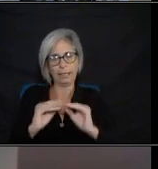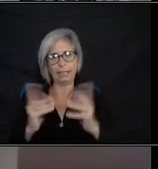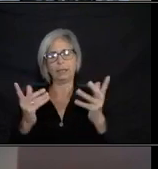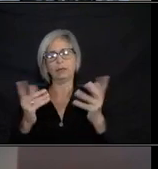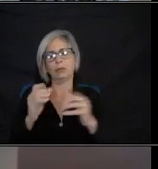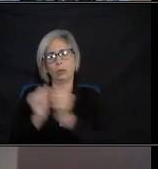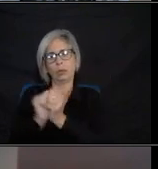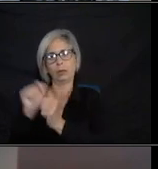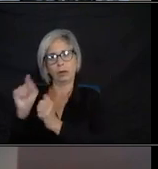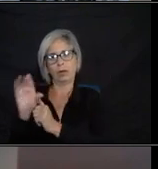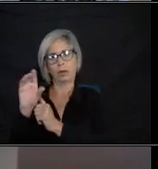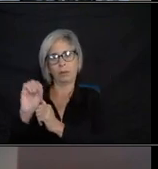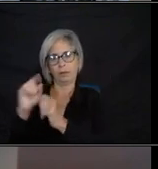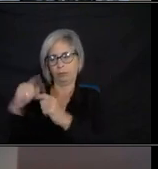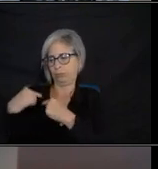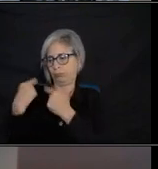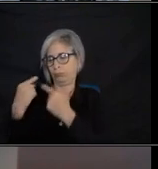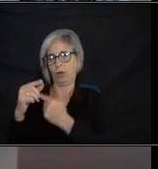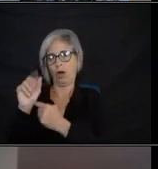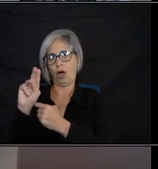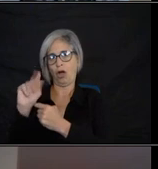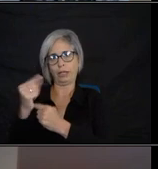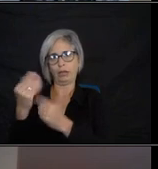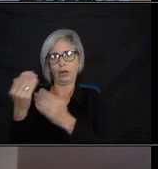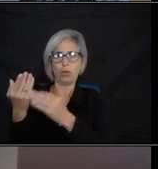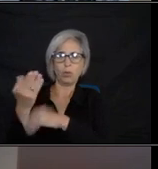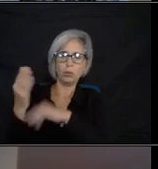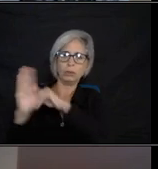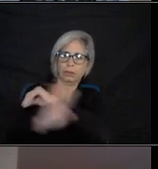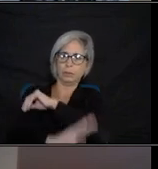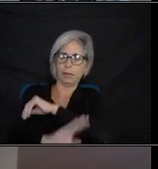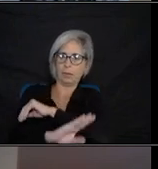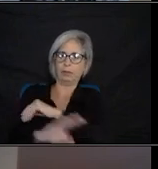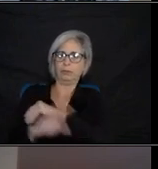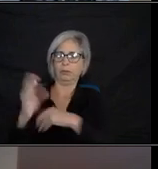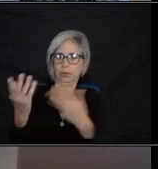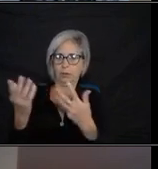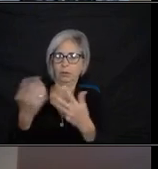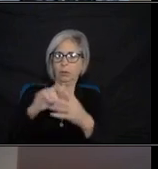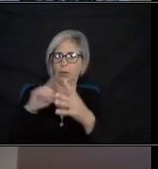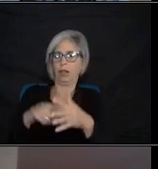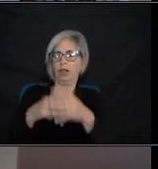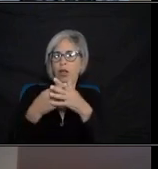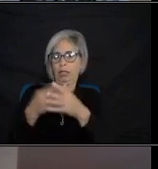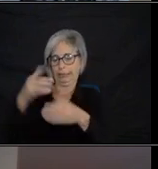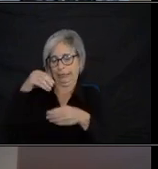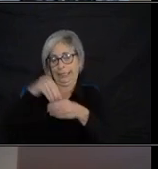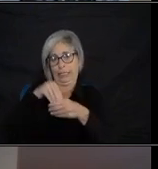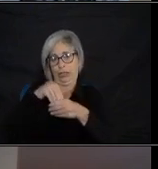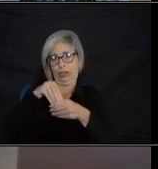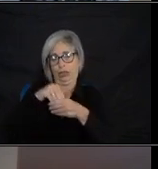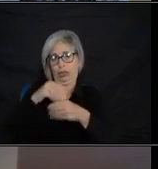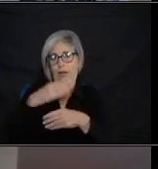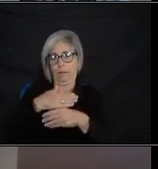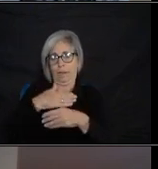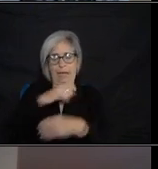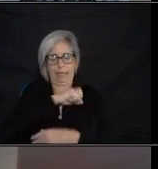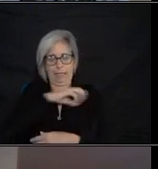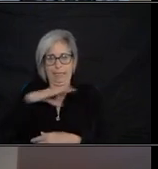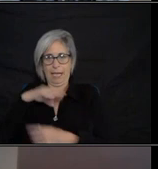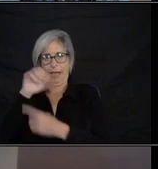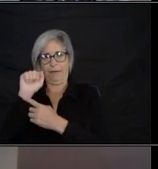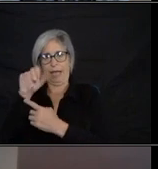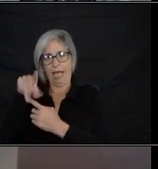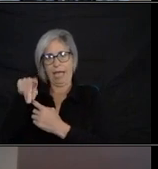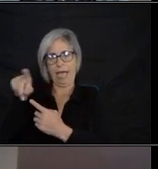company from August through September. We actually launched our internal My Staff app.